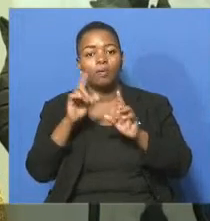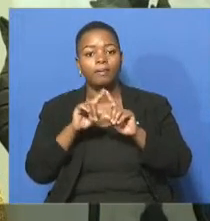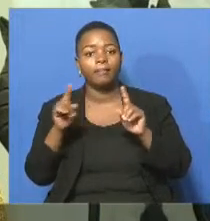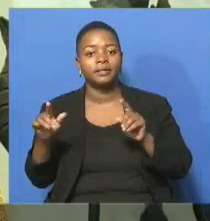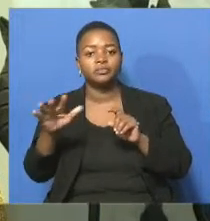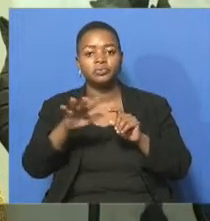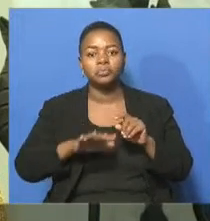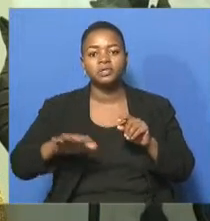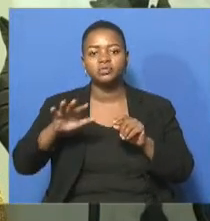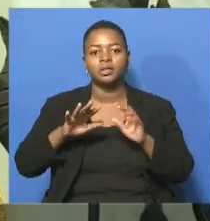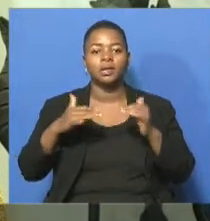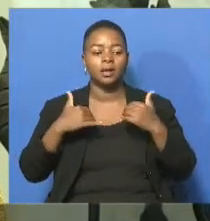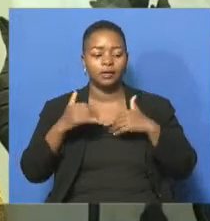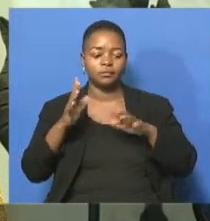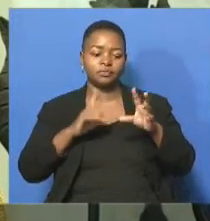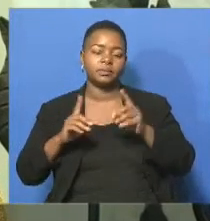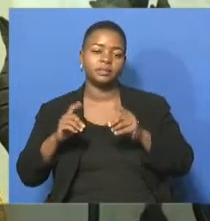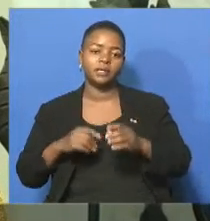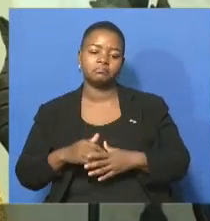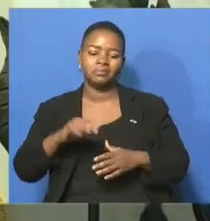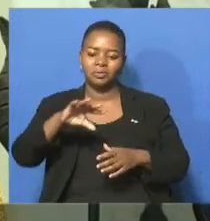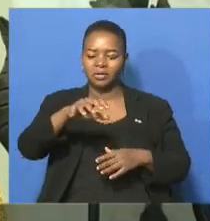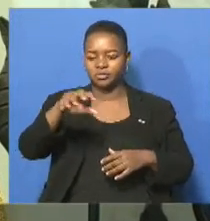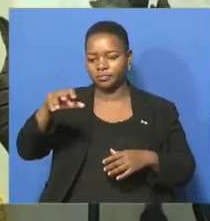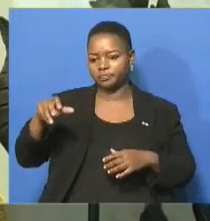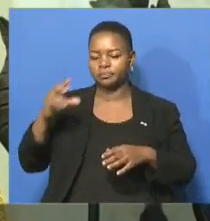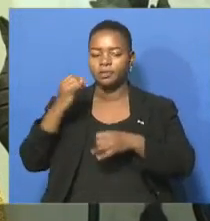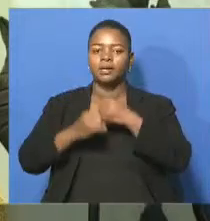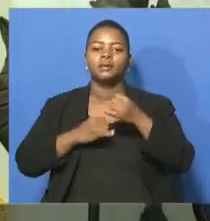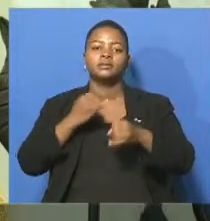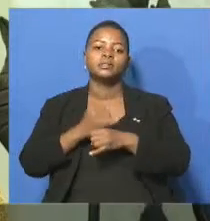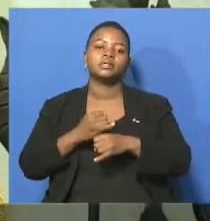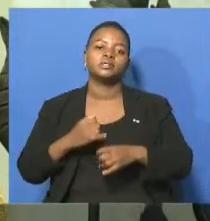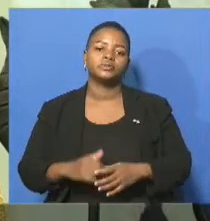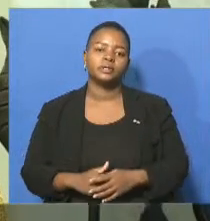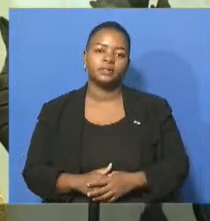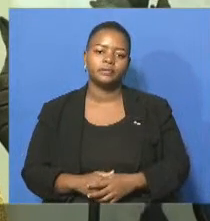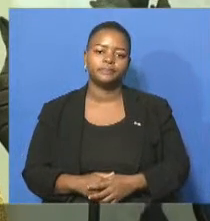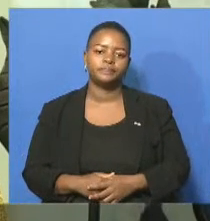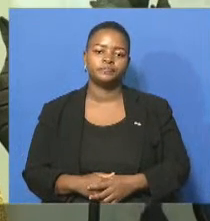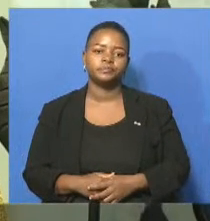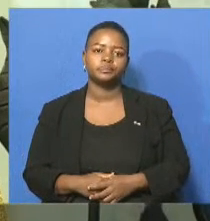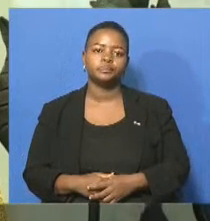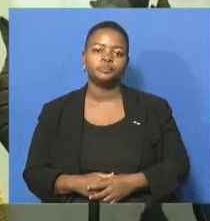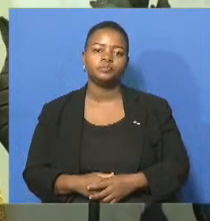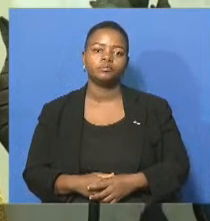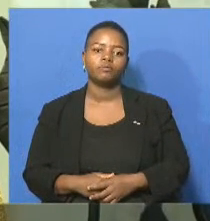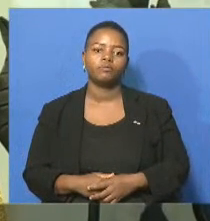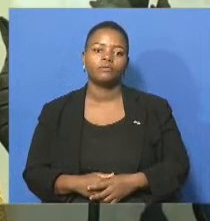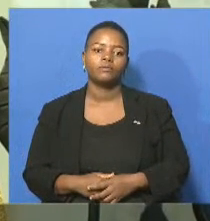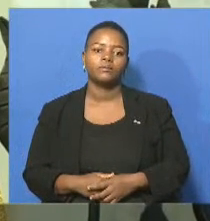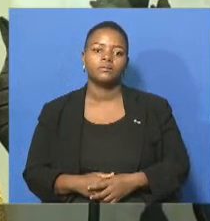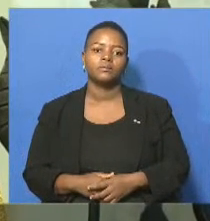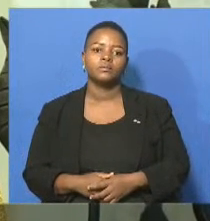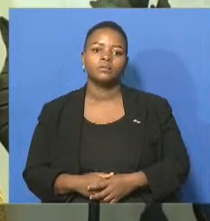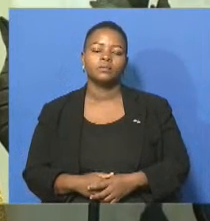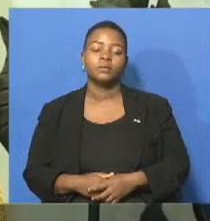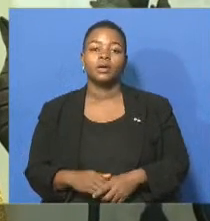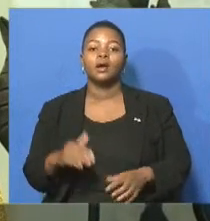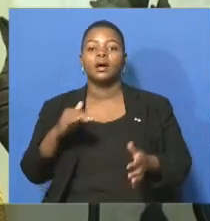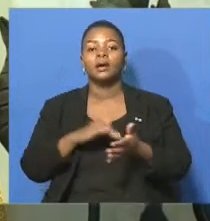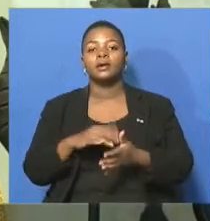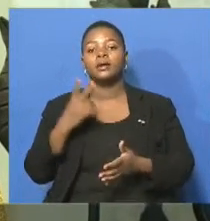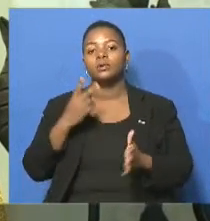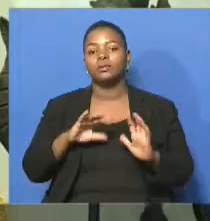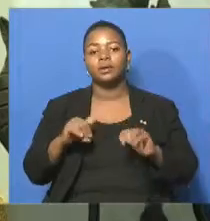regionally, as well as internationally. And at the core of it also, just looking at how this